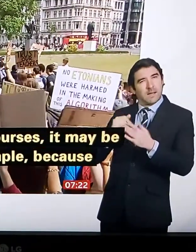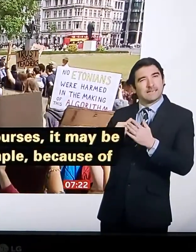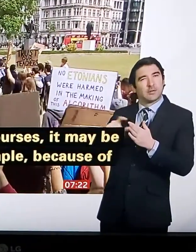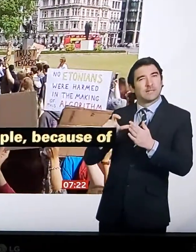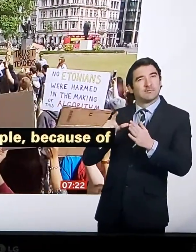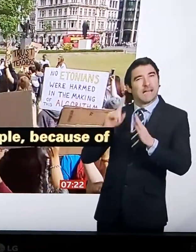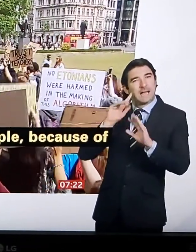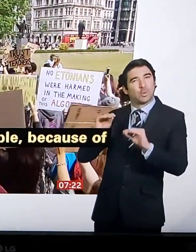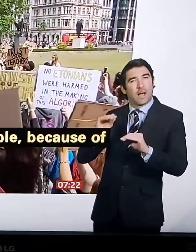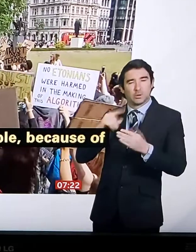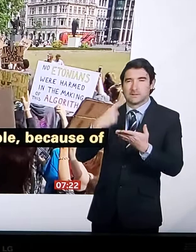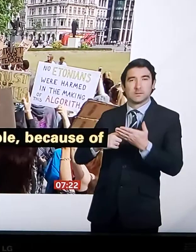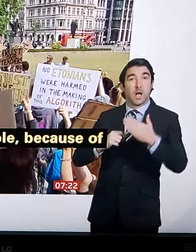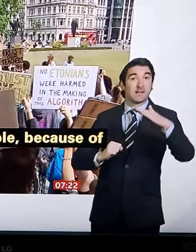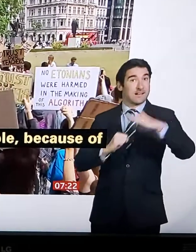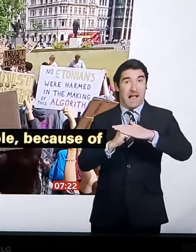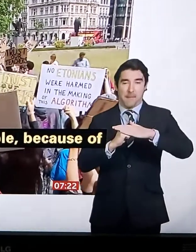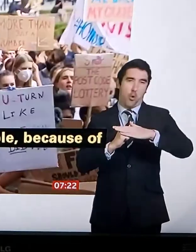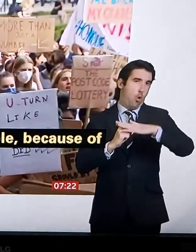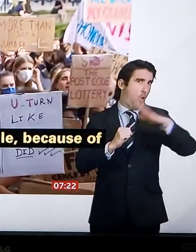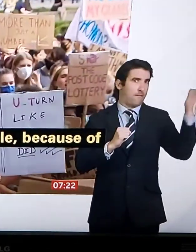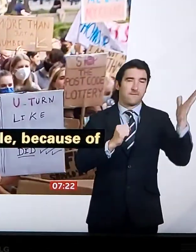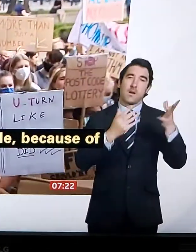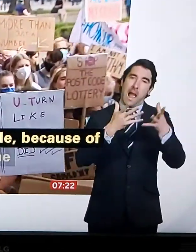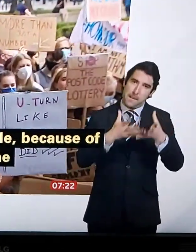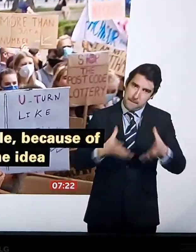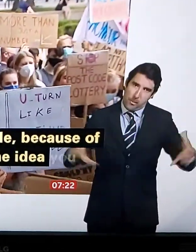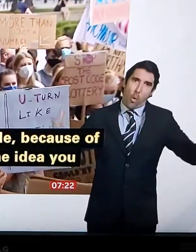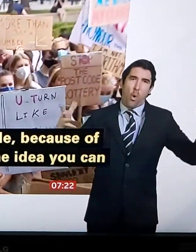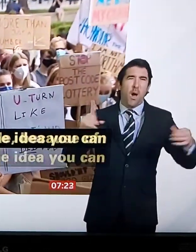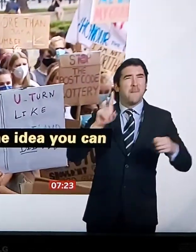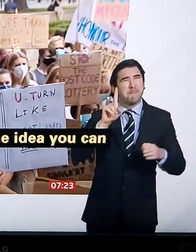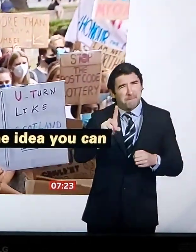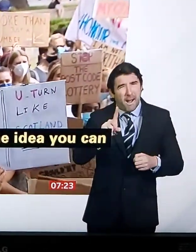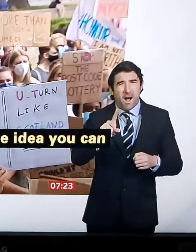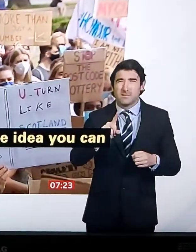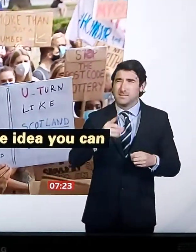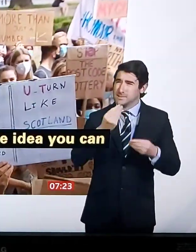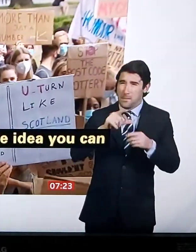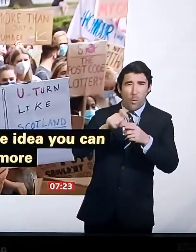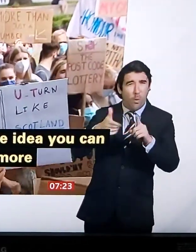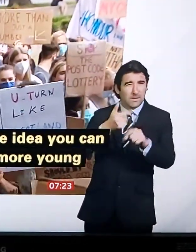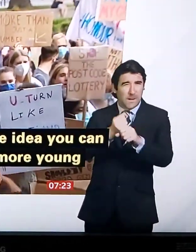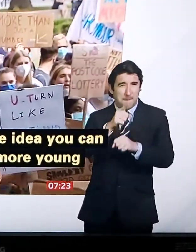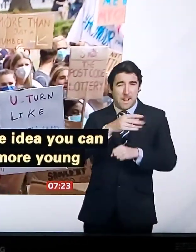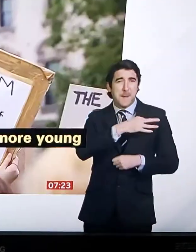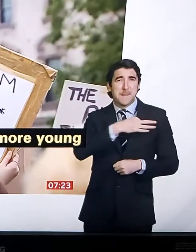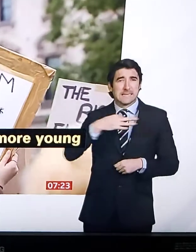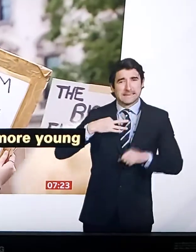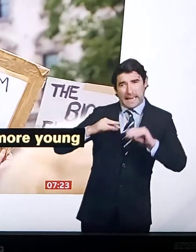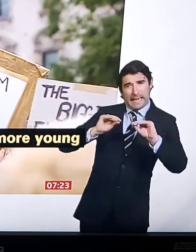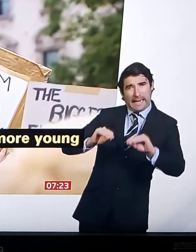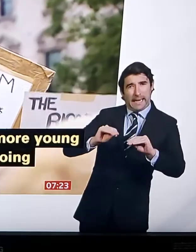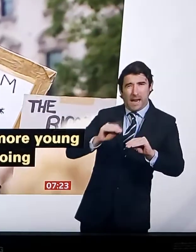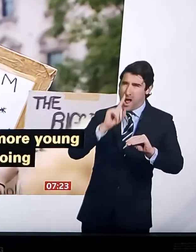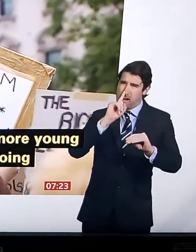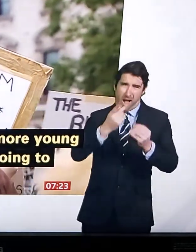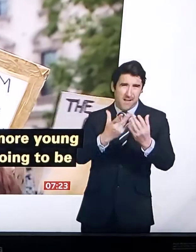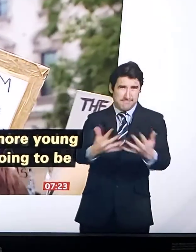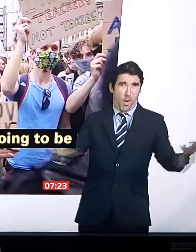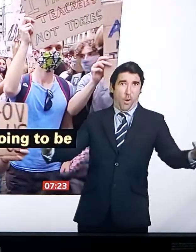fill up with more young people is probably going to be impossible. So there are going to be a lot of people who will continue to be unhappy and disappointed today.